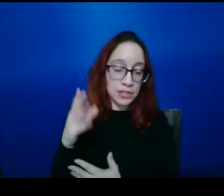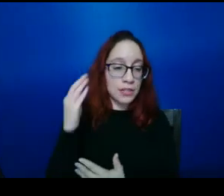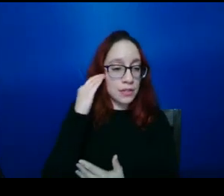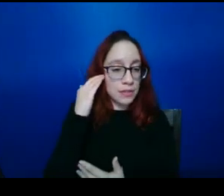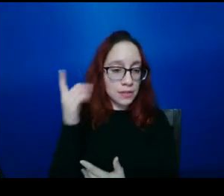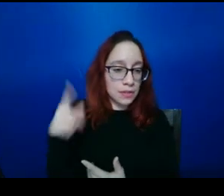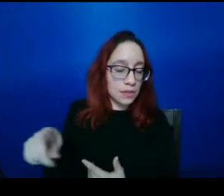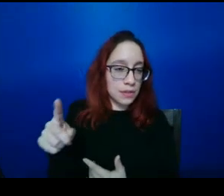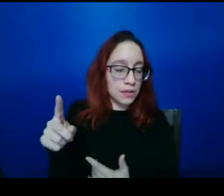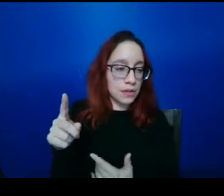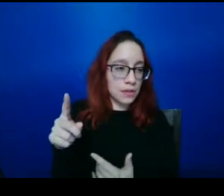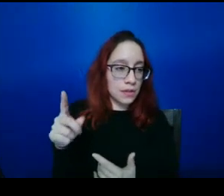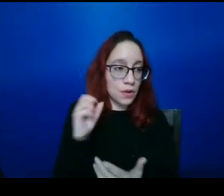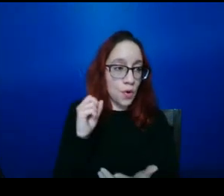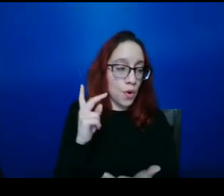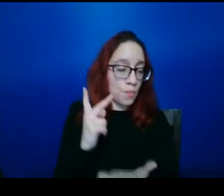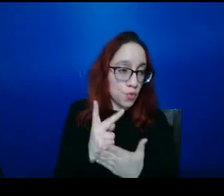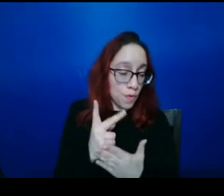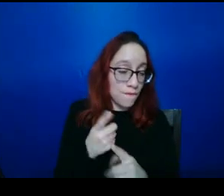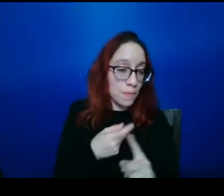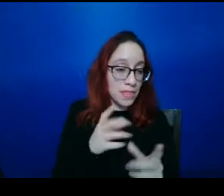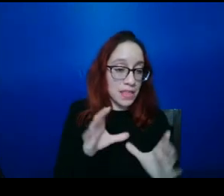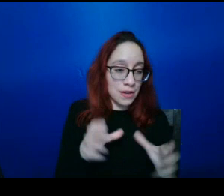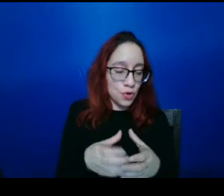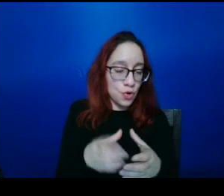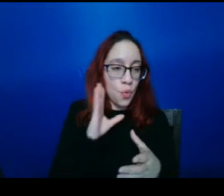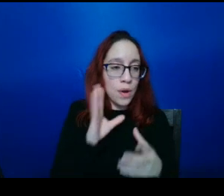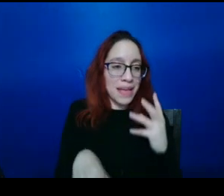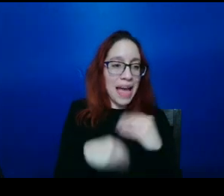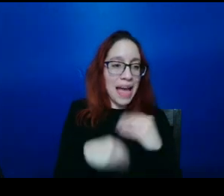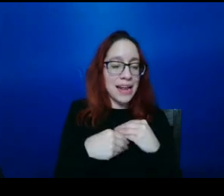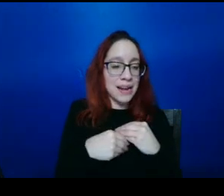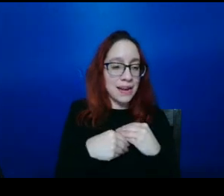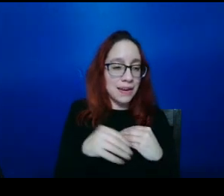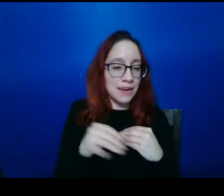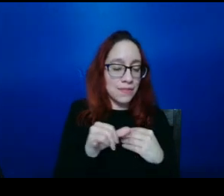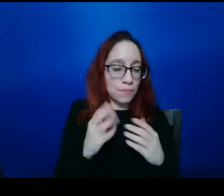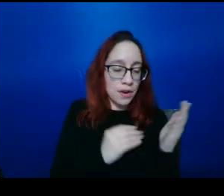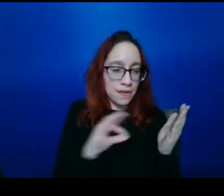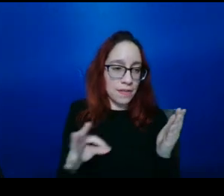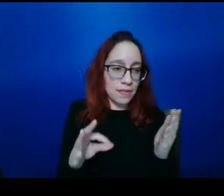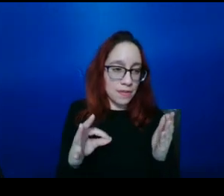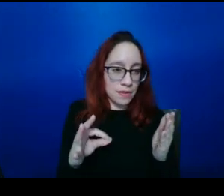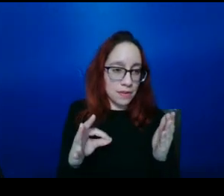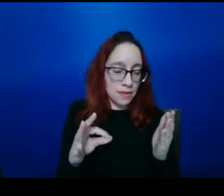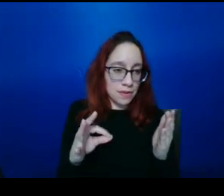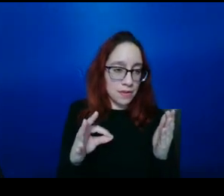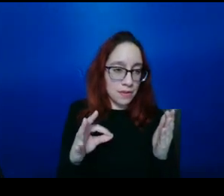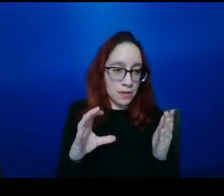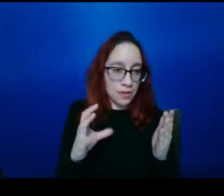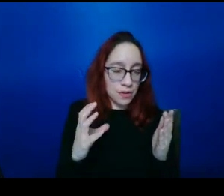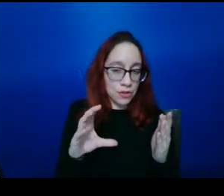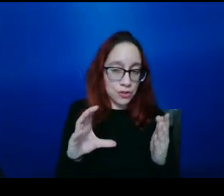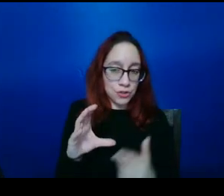that these, if approved by commission, that it will be added as part of the CHIP